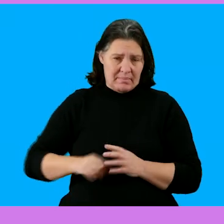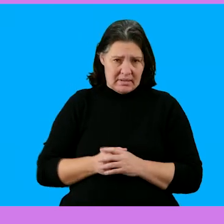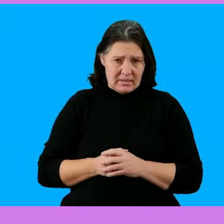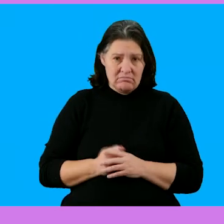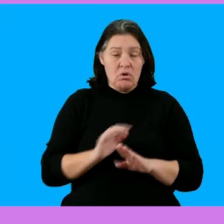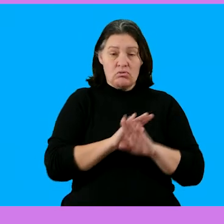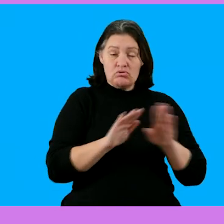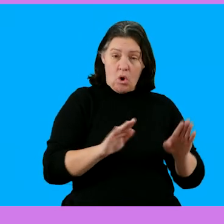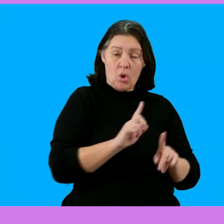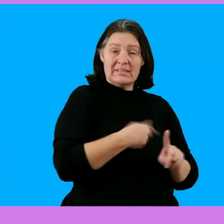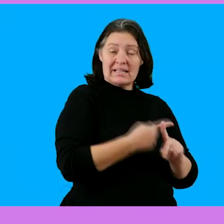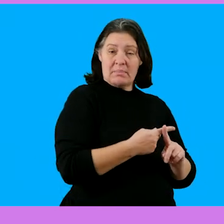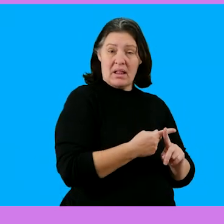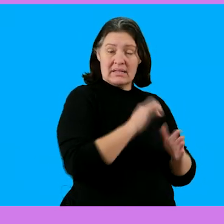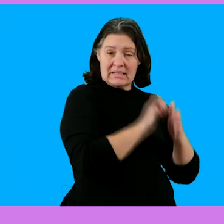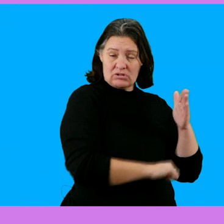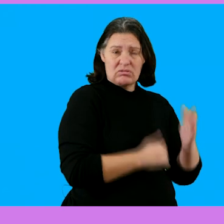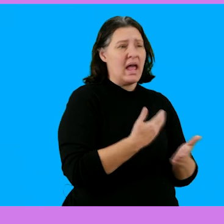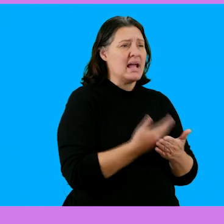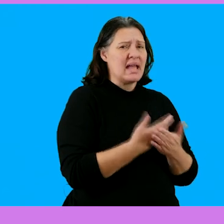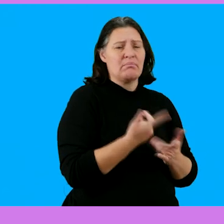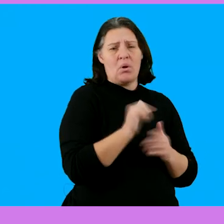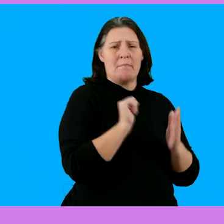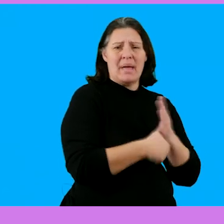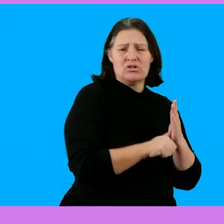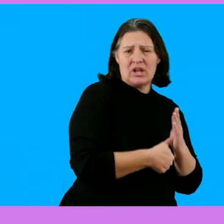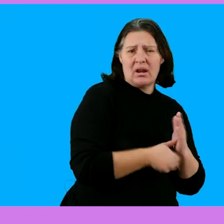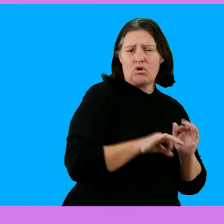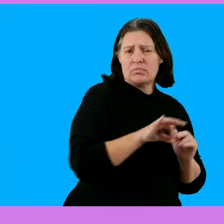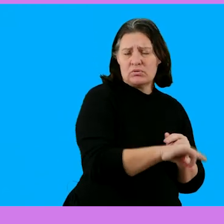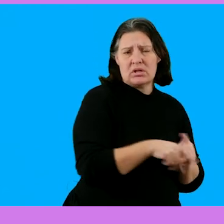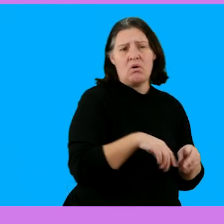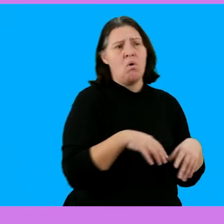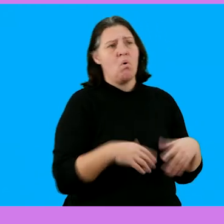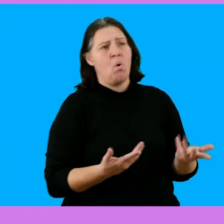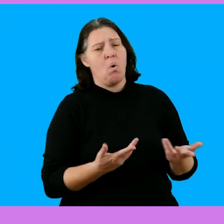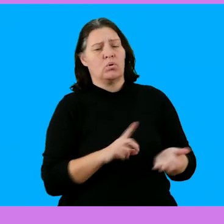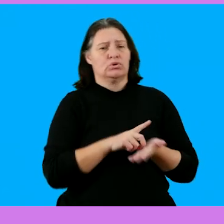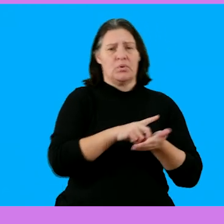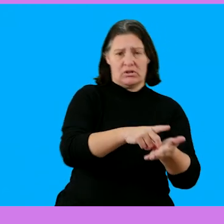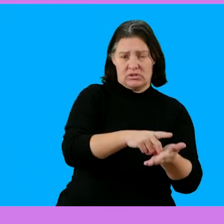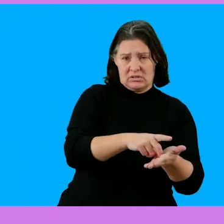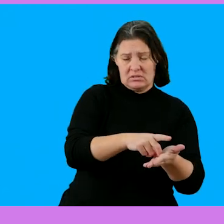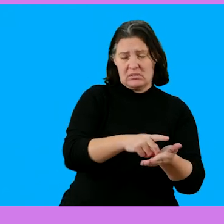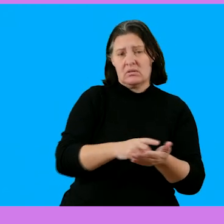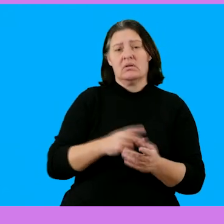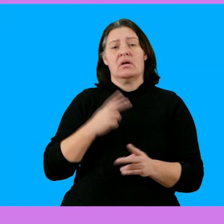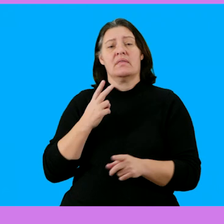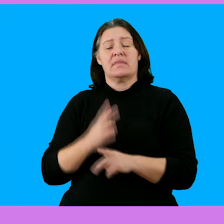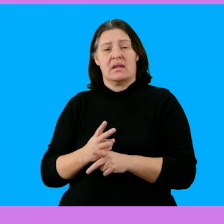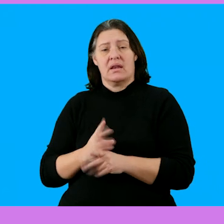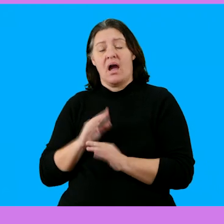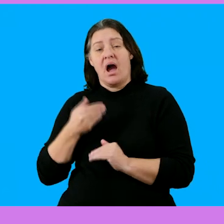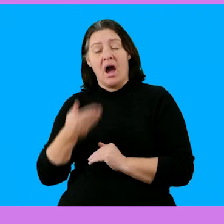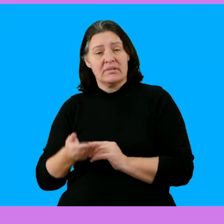indicated that your non-taxable deduction can be, for example, your pension fund contribution or a donation.